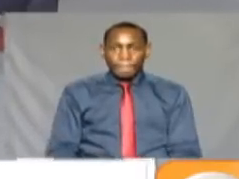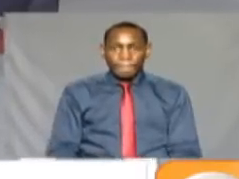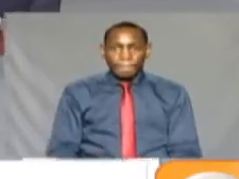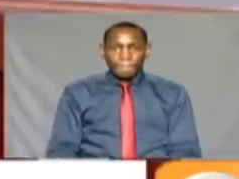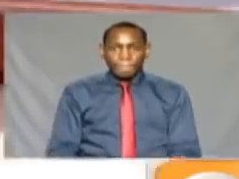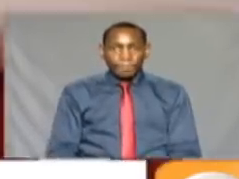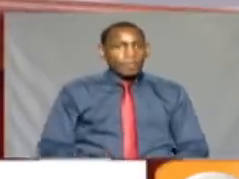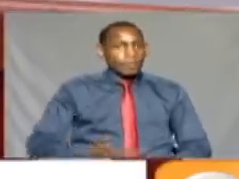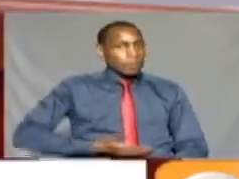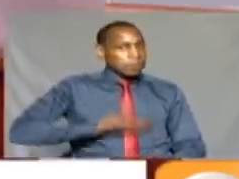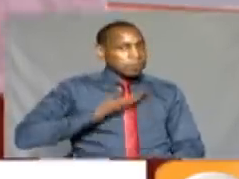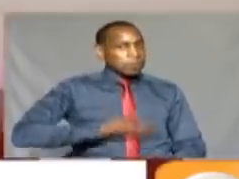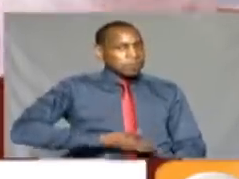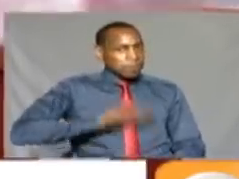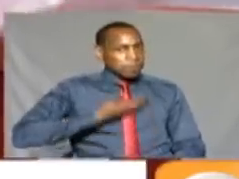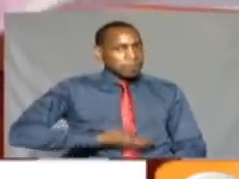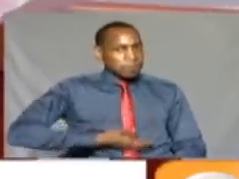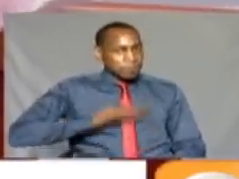He temper.